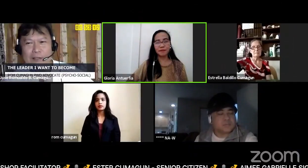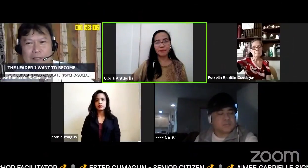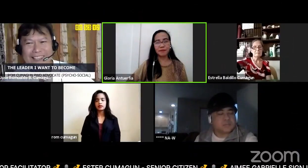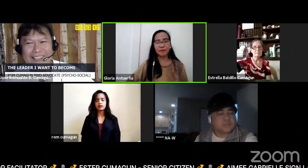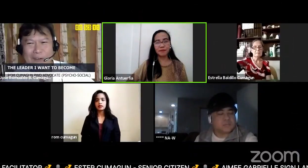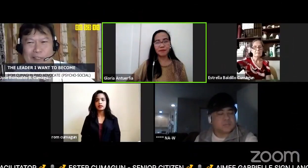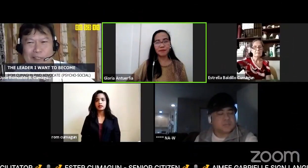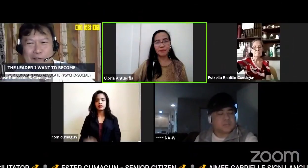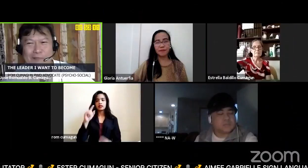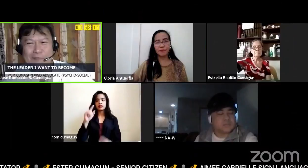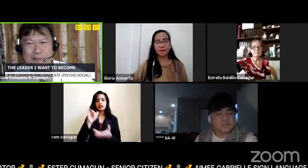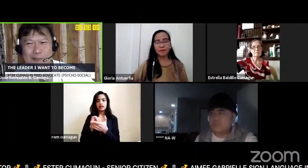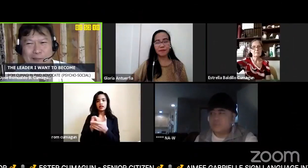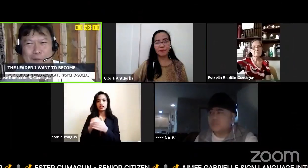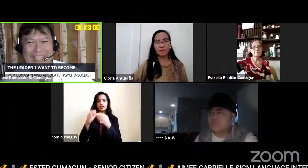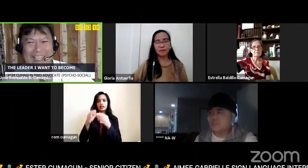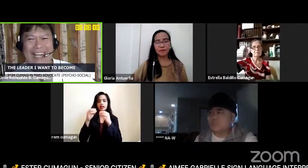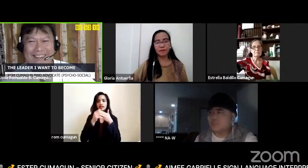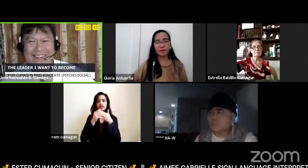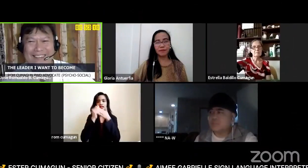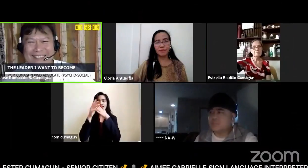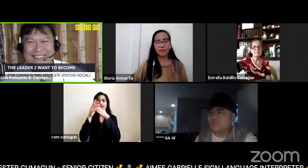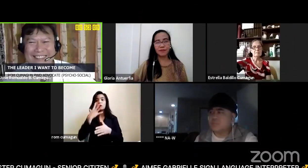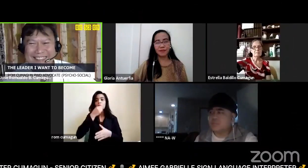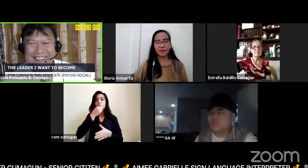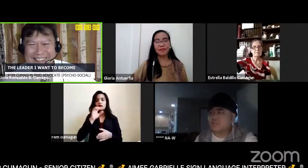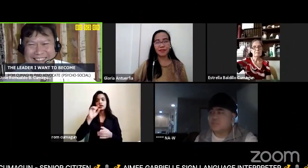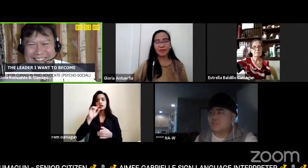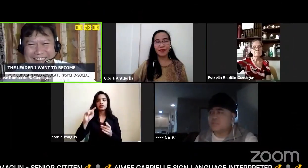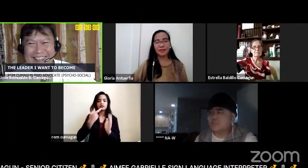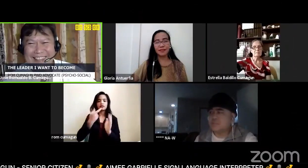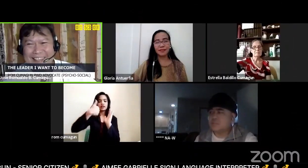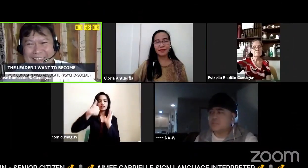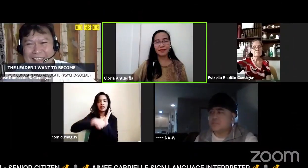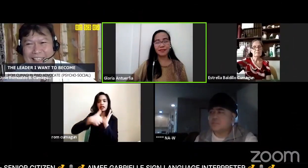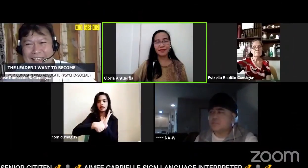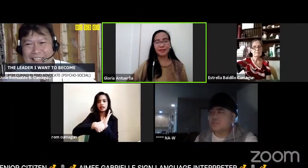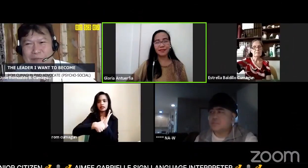he is a leader, or the first person who will elect